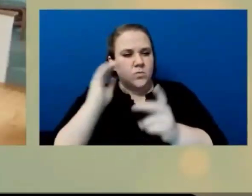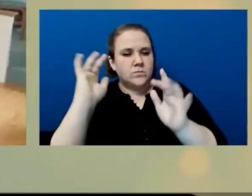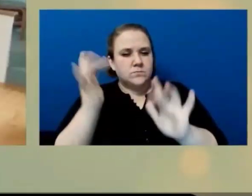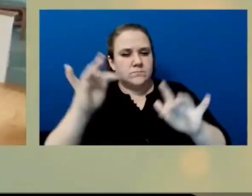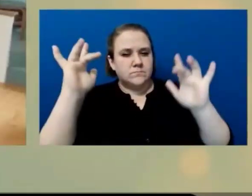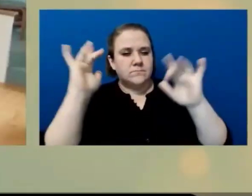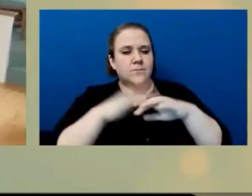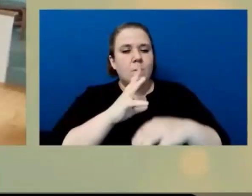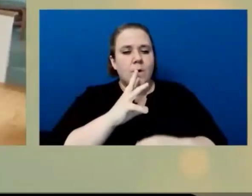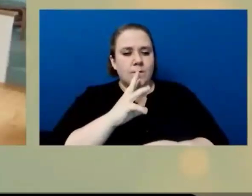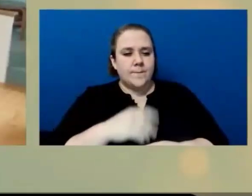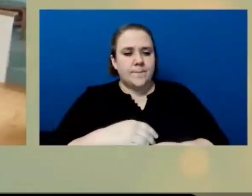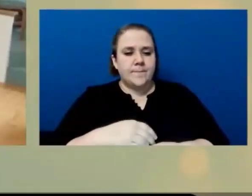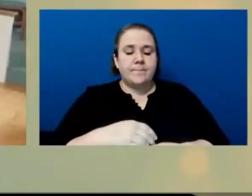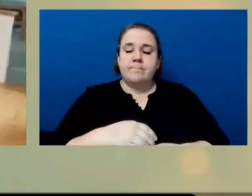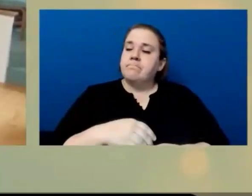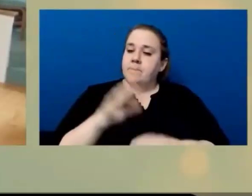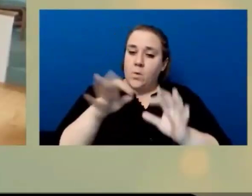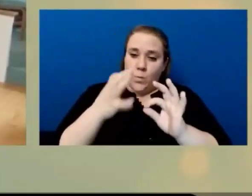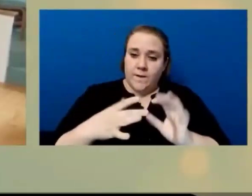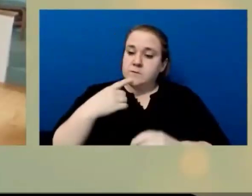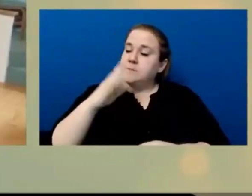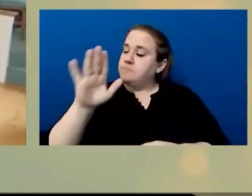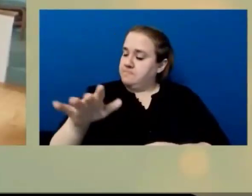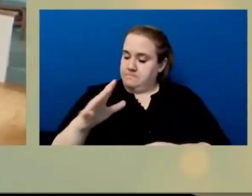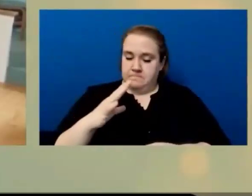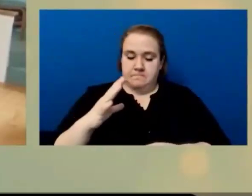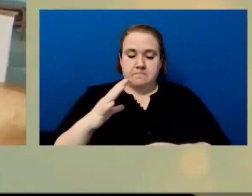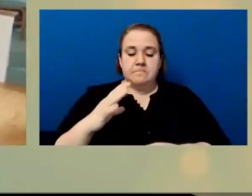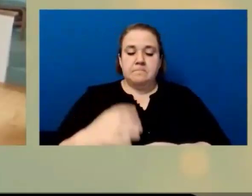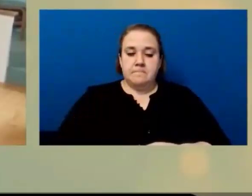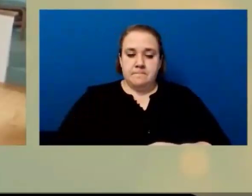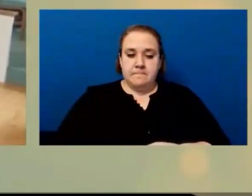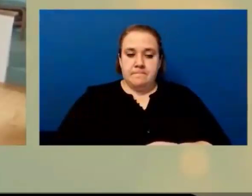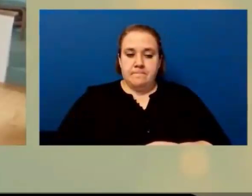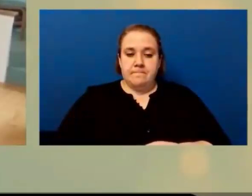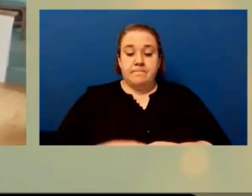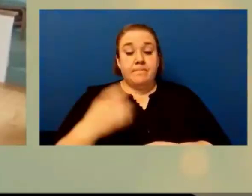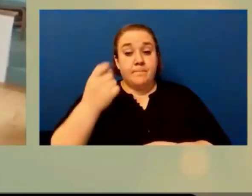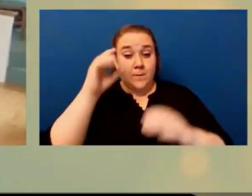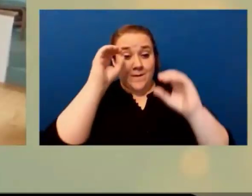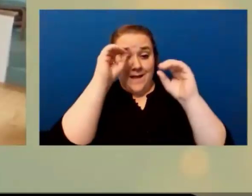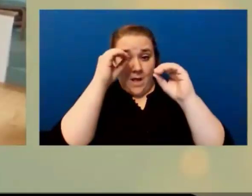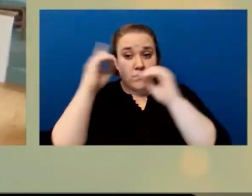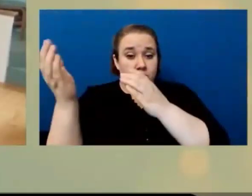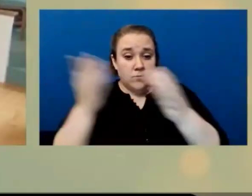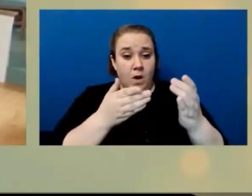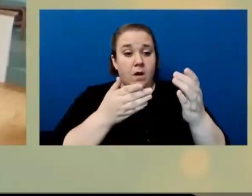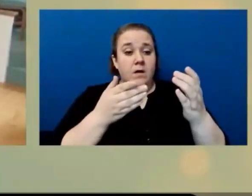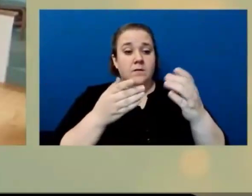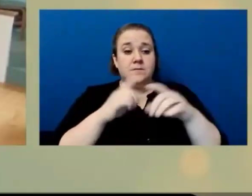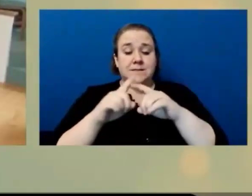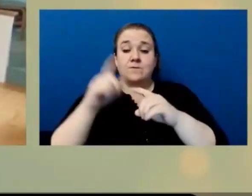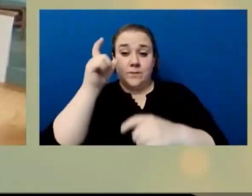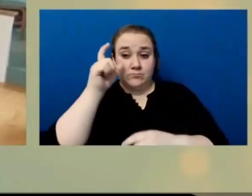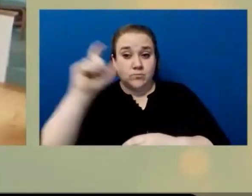water. As you wish, said the weaver. But though the owl brought baskets of jeweled